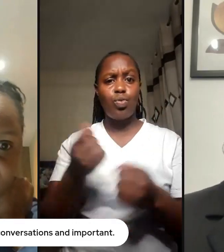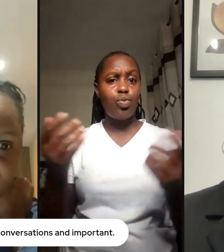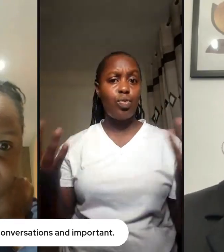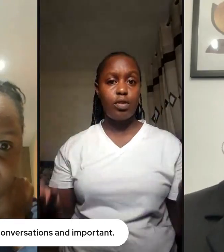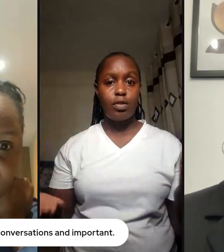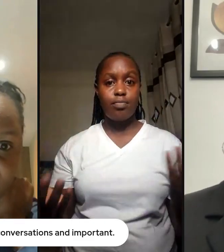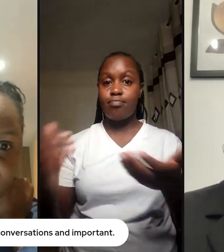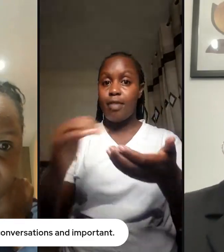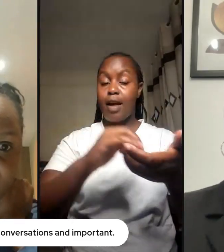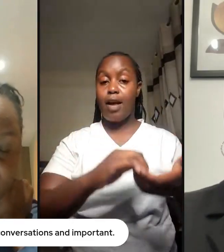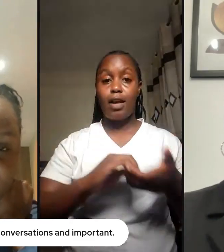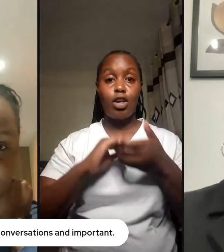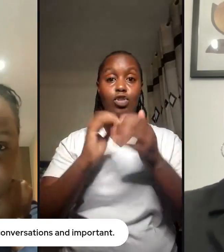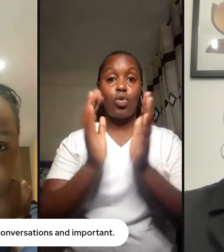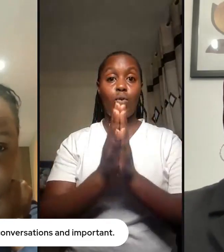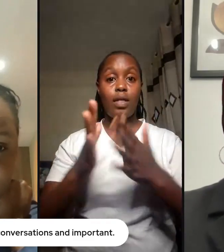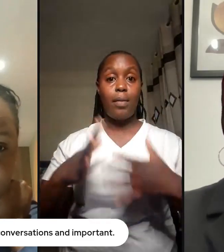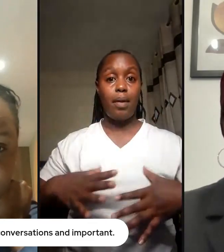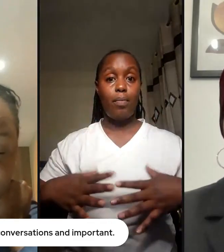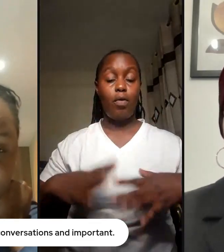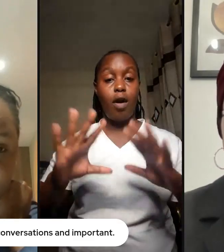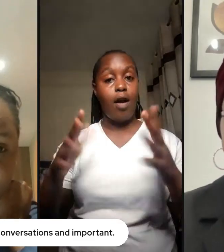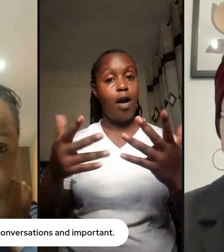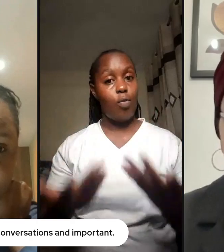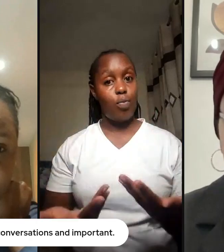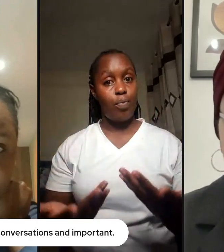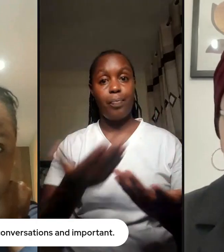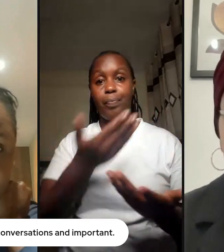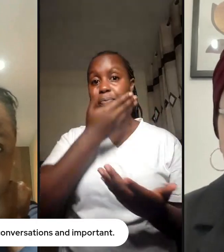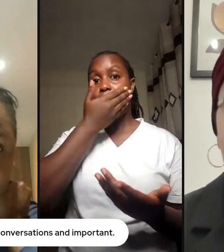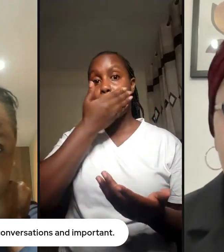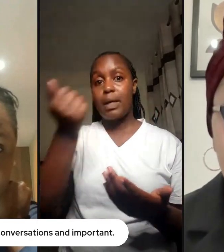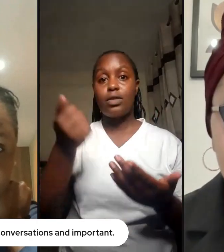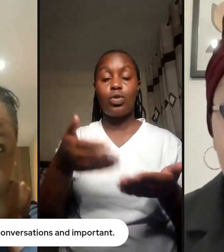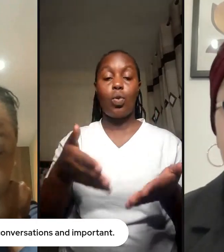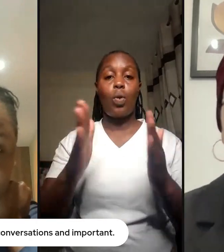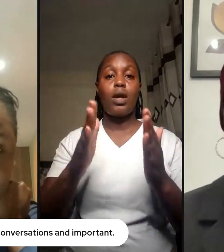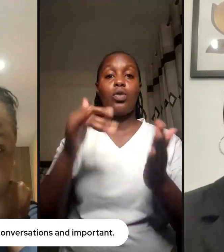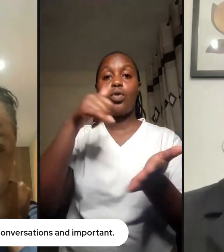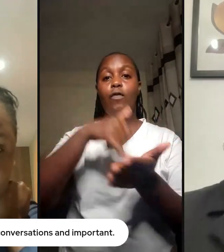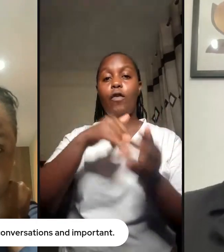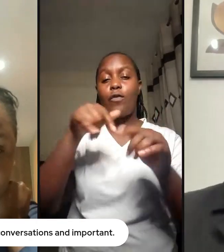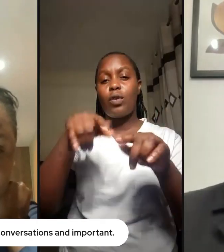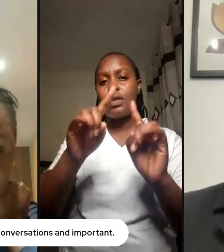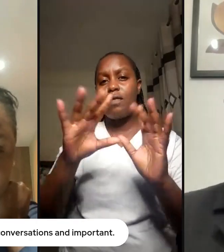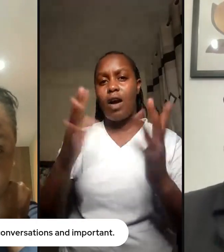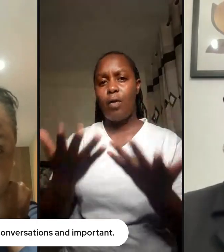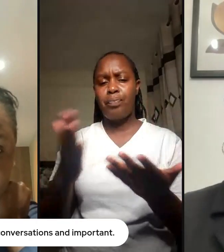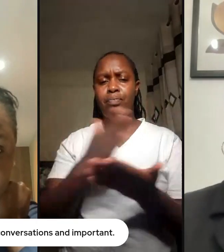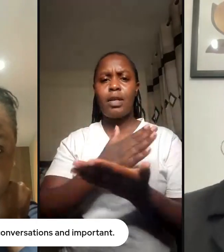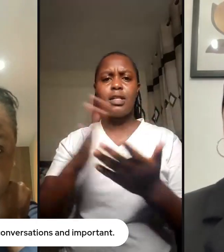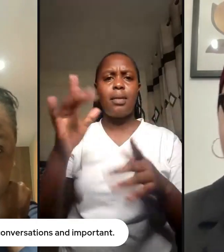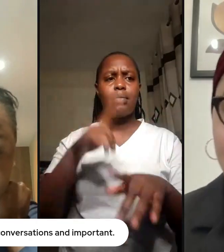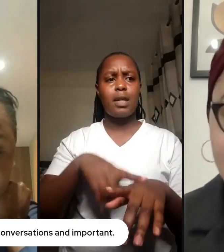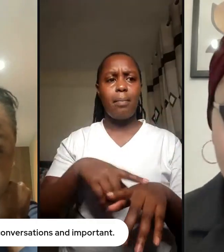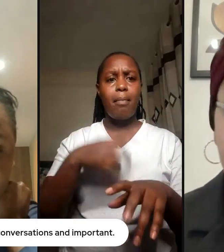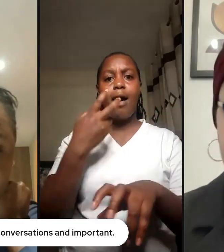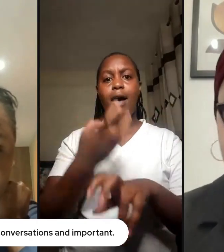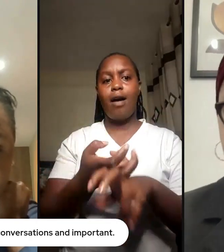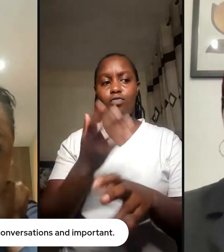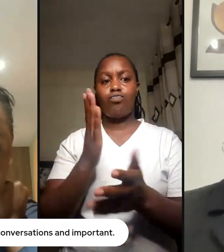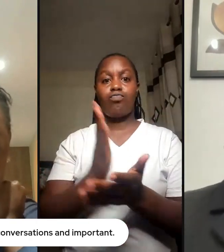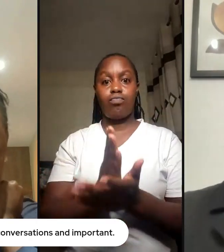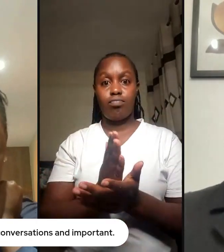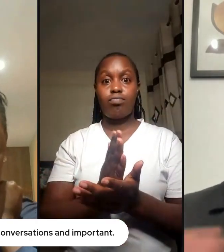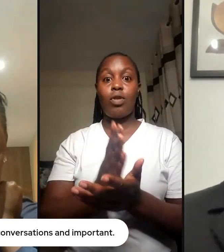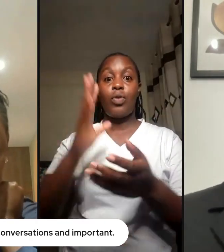the audiences? And by the way, the best way to get yourself into it, sometimes it may be very hard to create content, as Joy